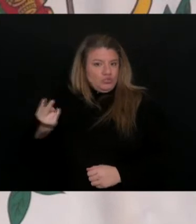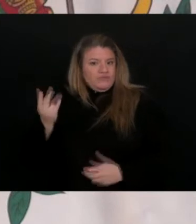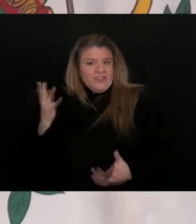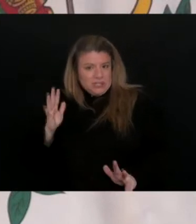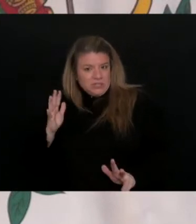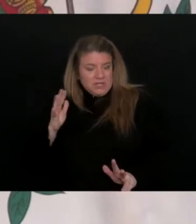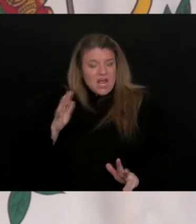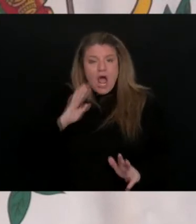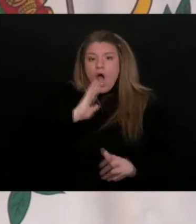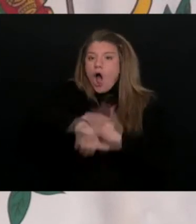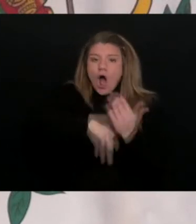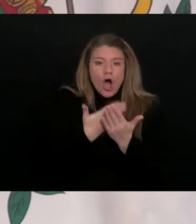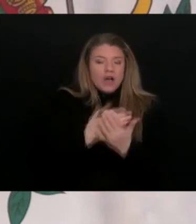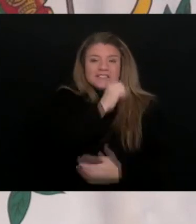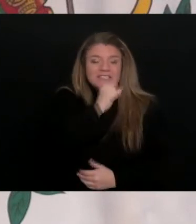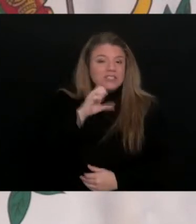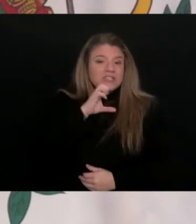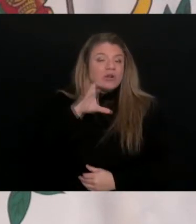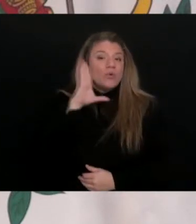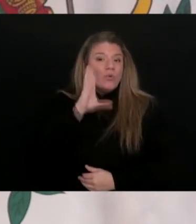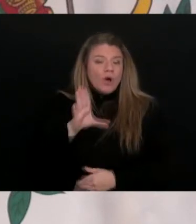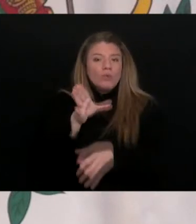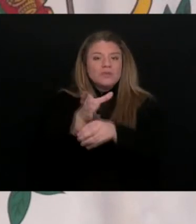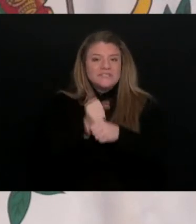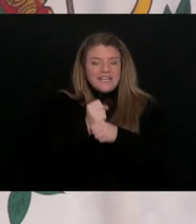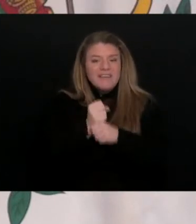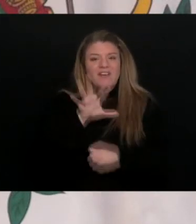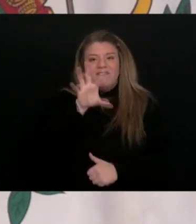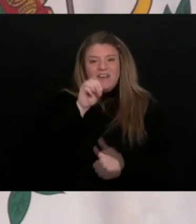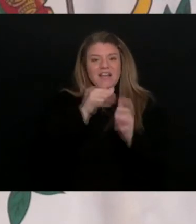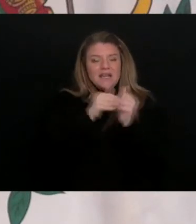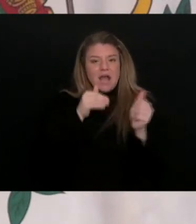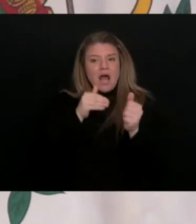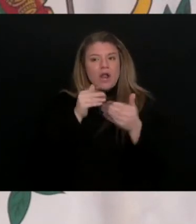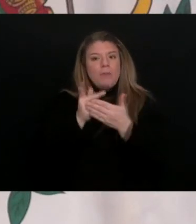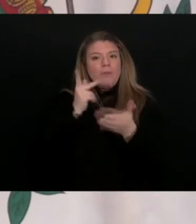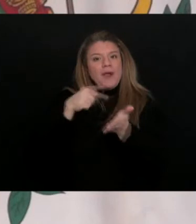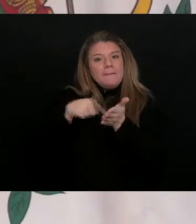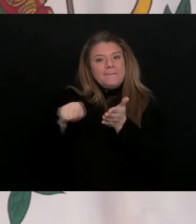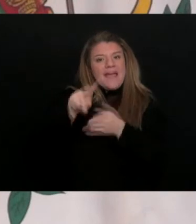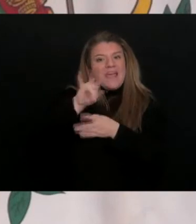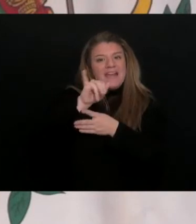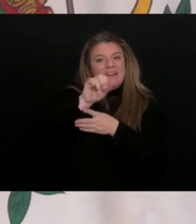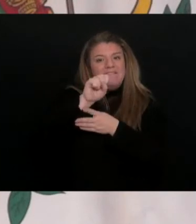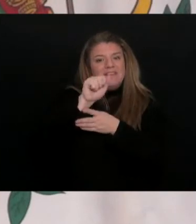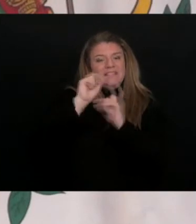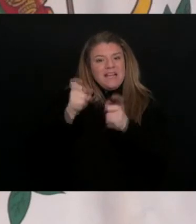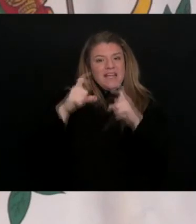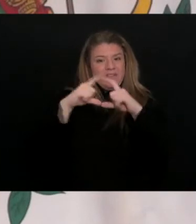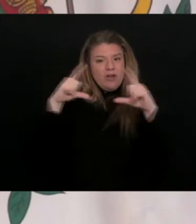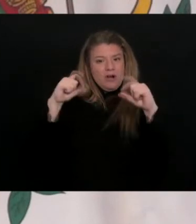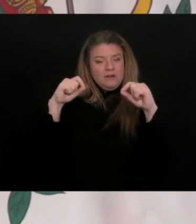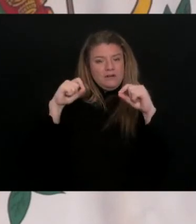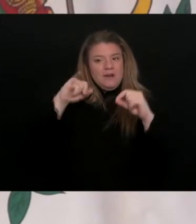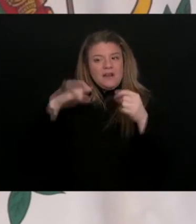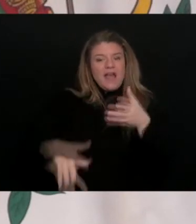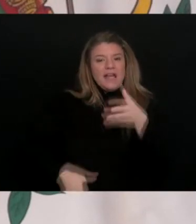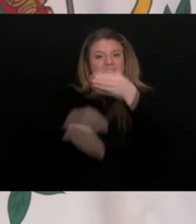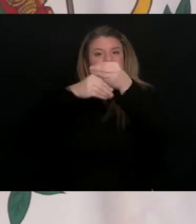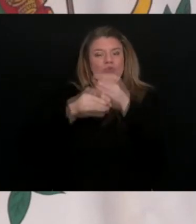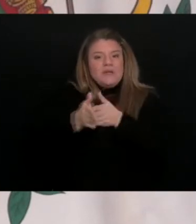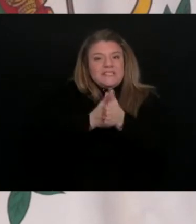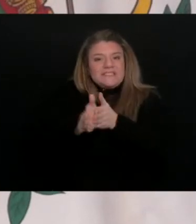all the seniors will receive a $50 prepaid Visa gift card as an additional